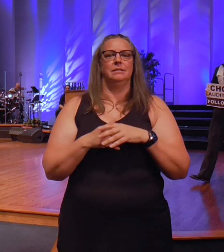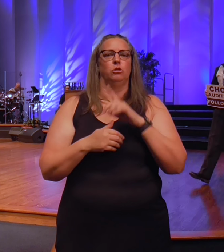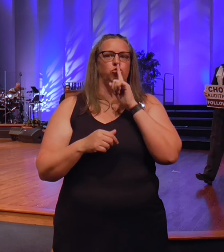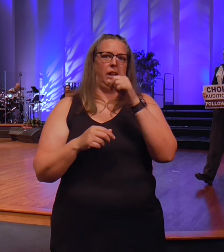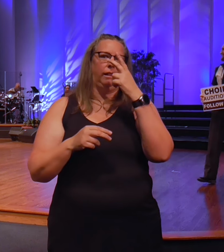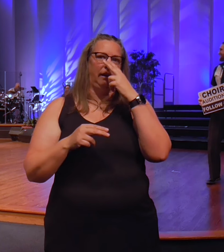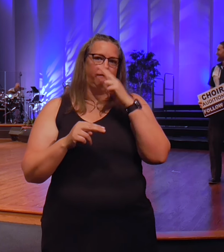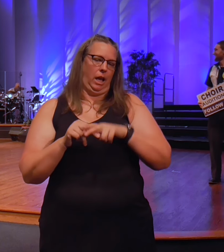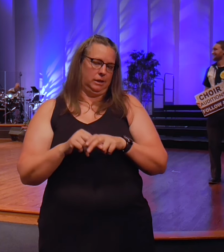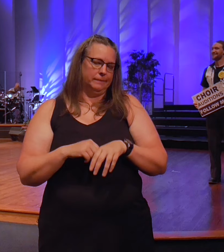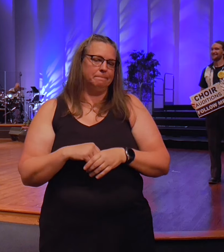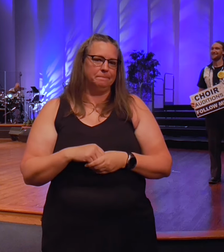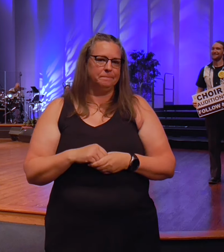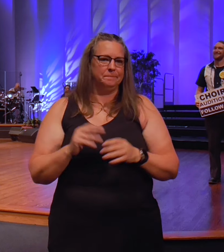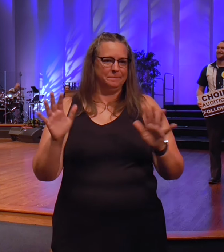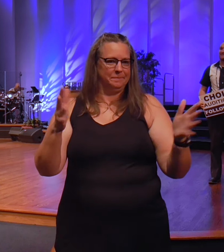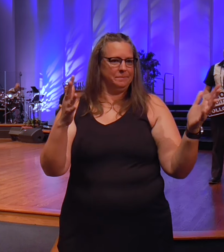fun.